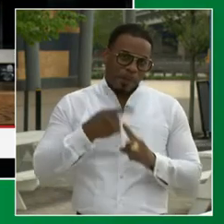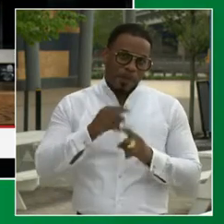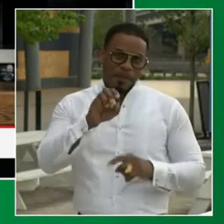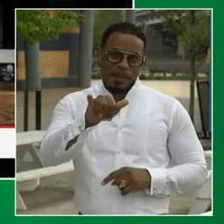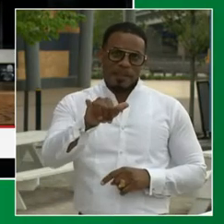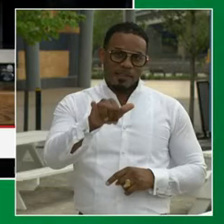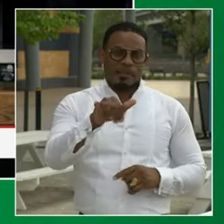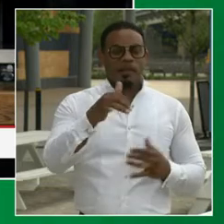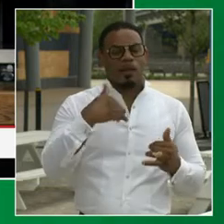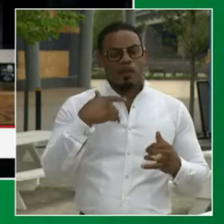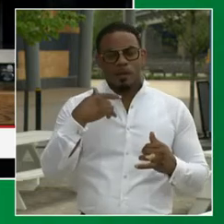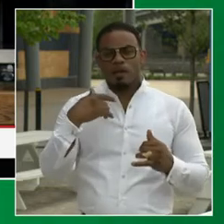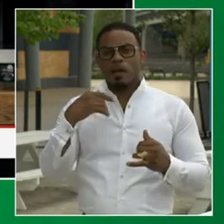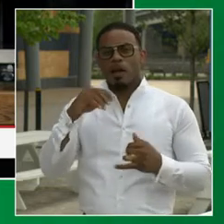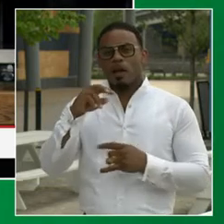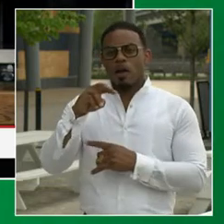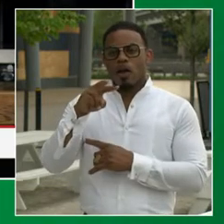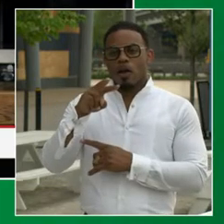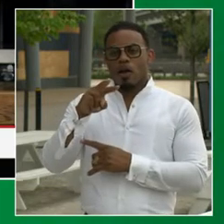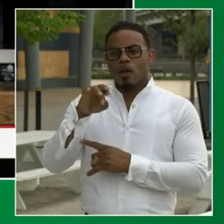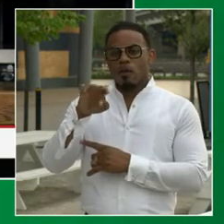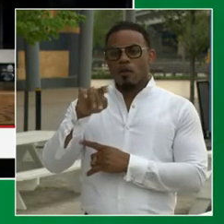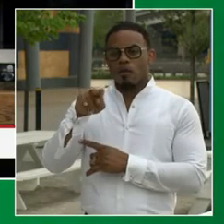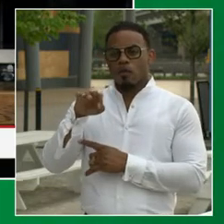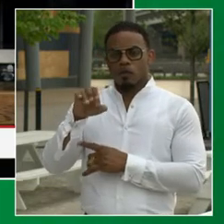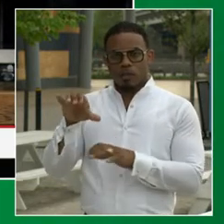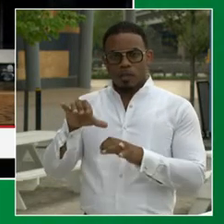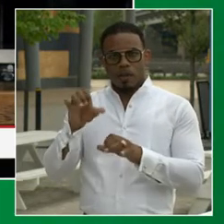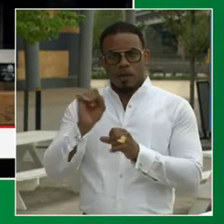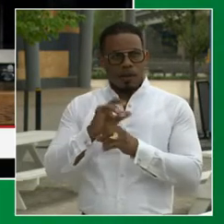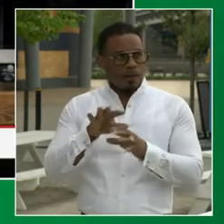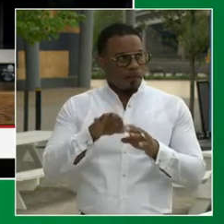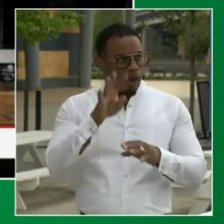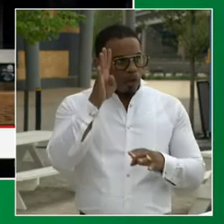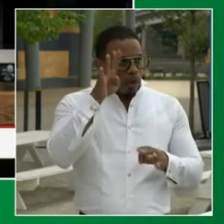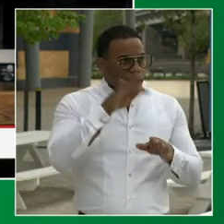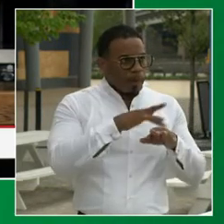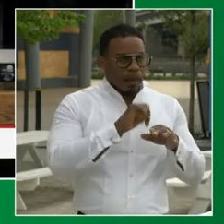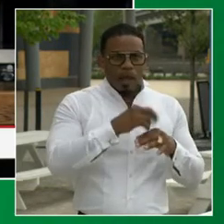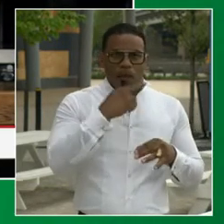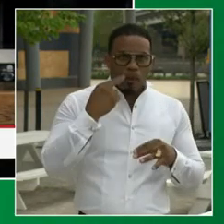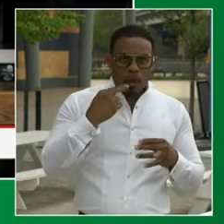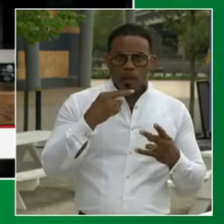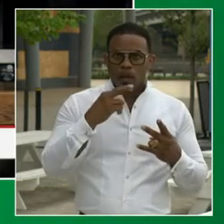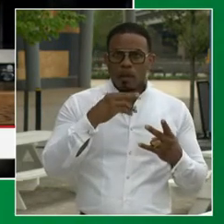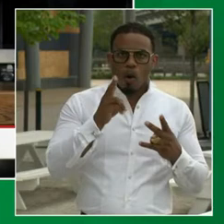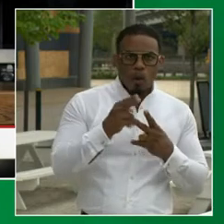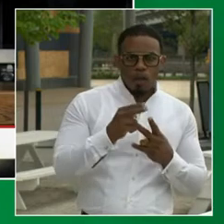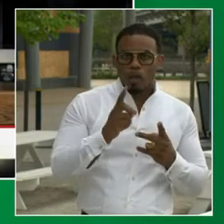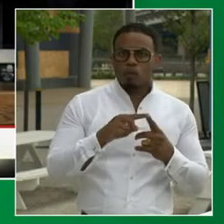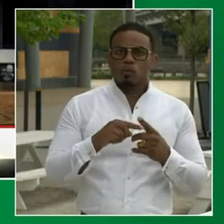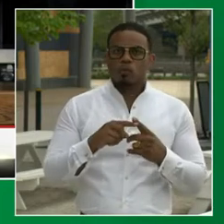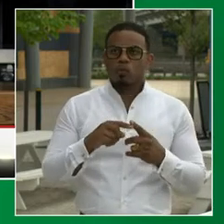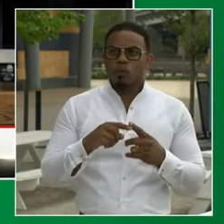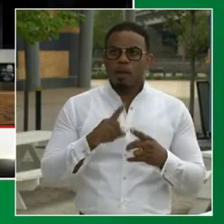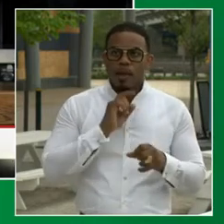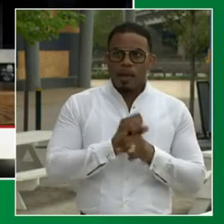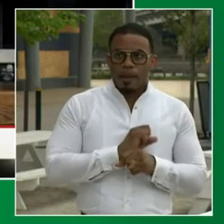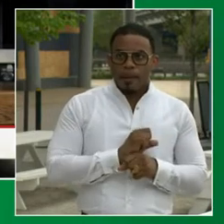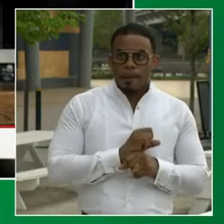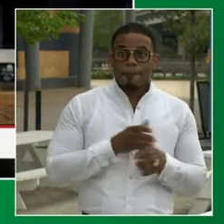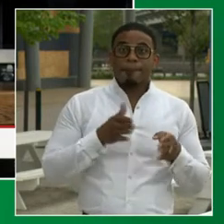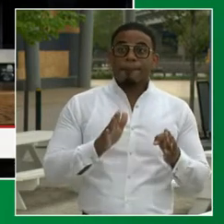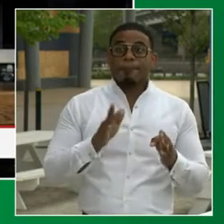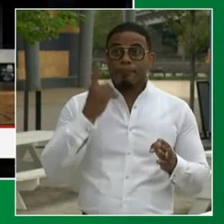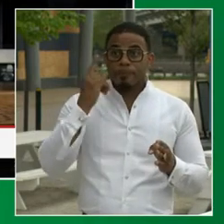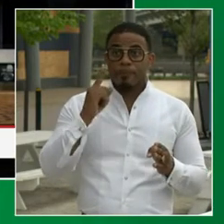May. Now, what WorkShoe does is WorkShoe finds creative spaces like restaurants and hotels in order to actually